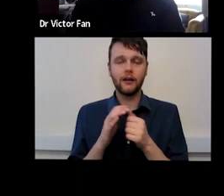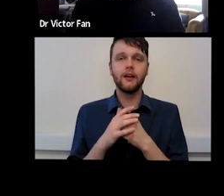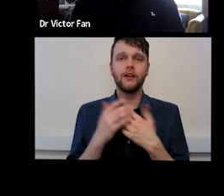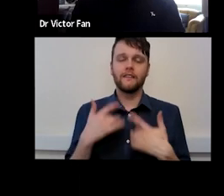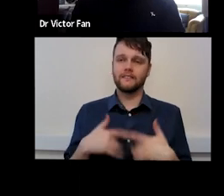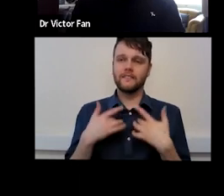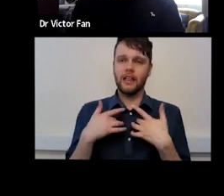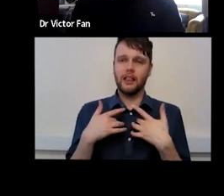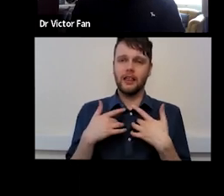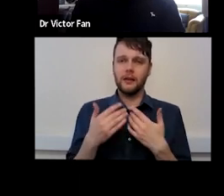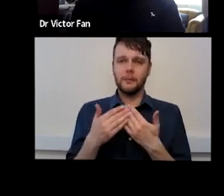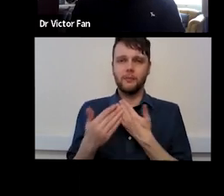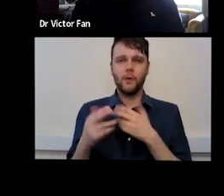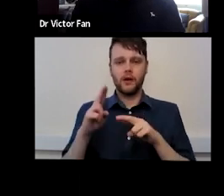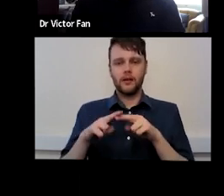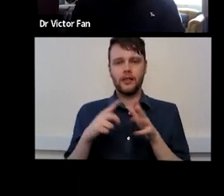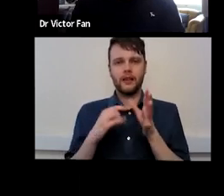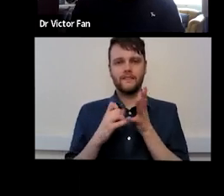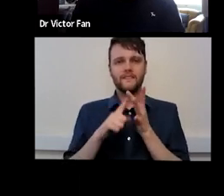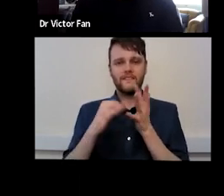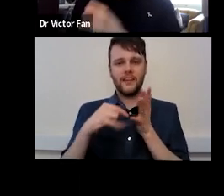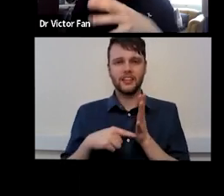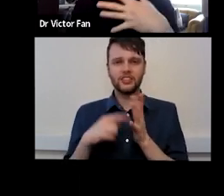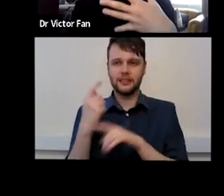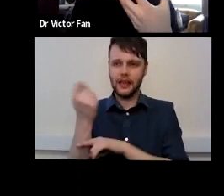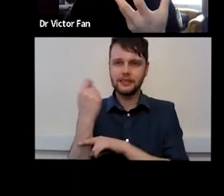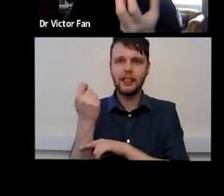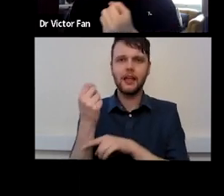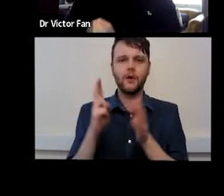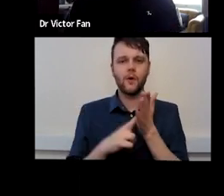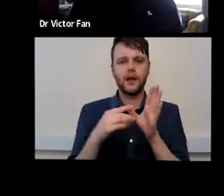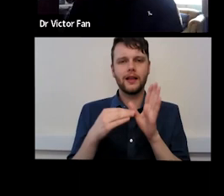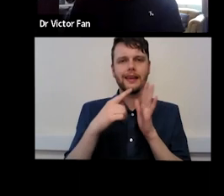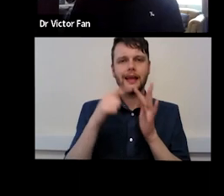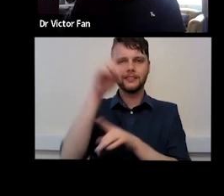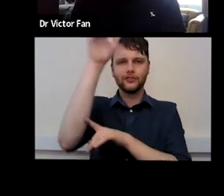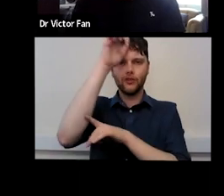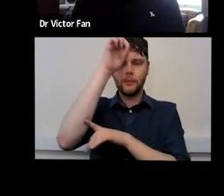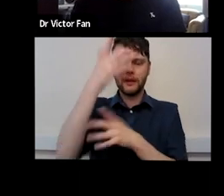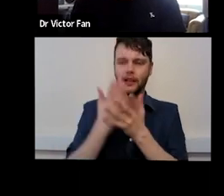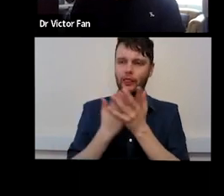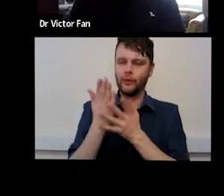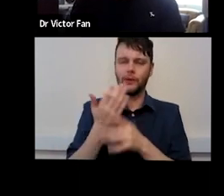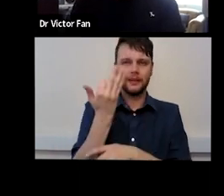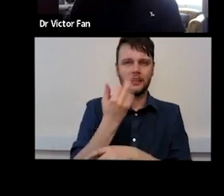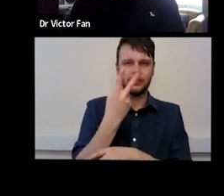closer to fascist Italy and Nazi Germany in the 1920s and 1930s,